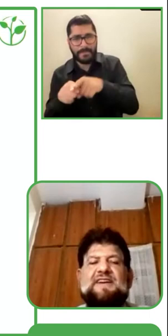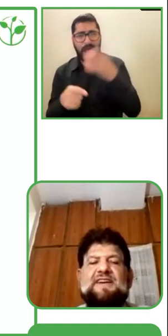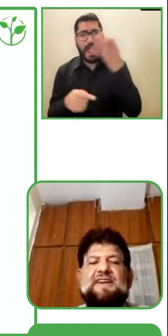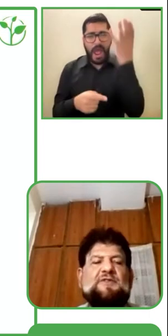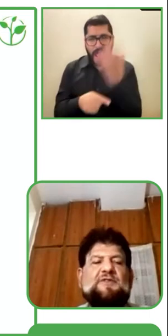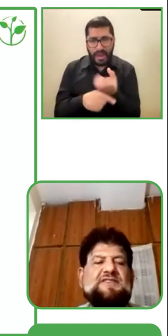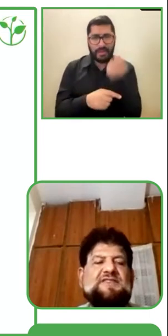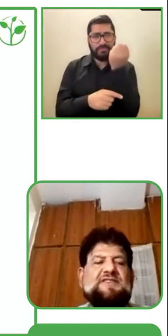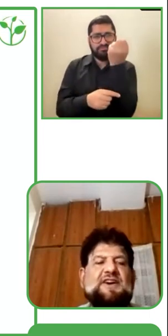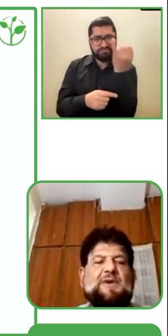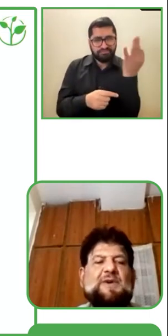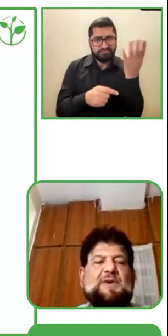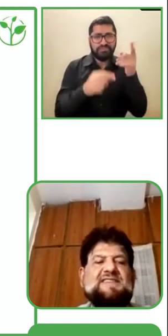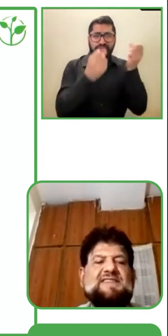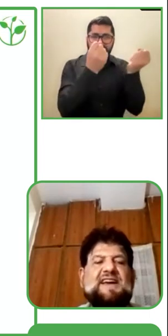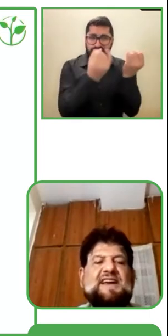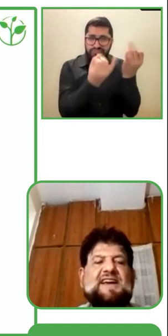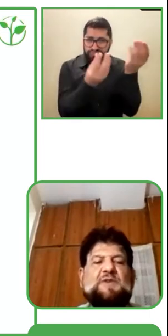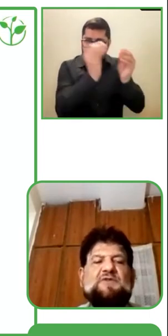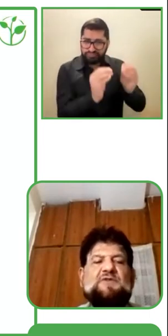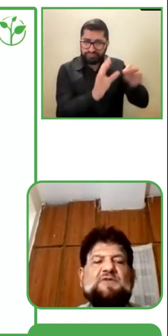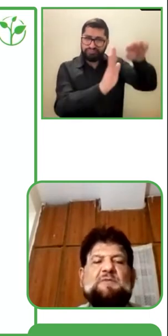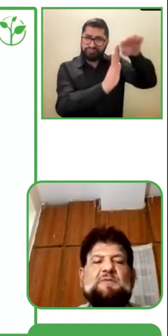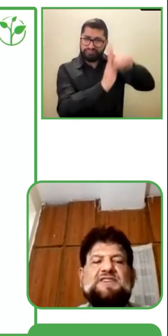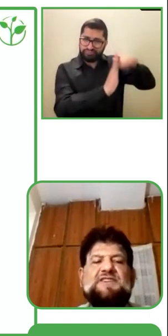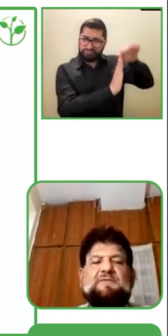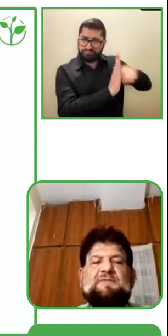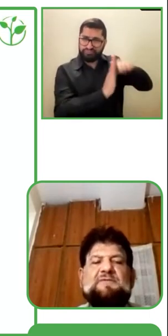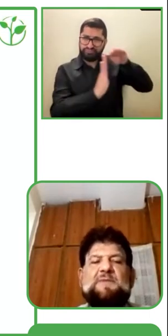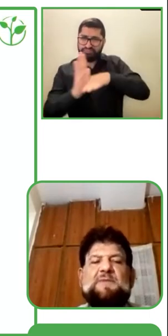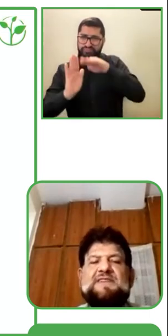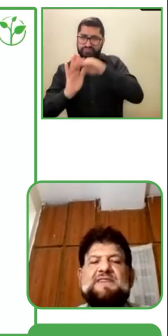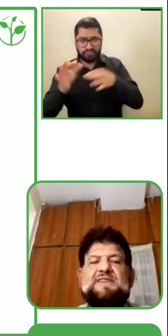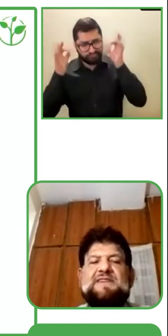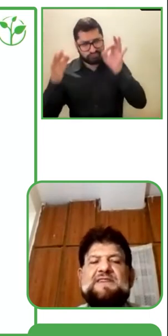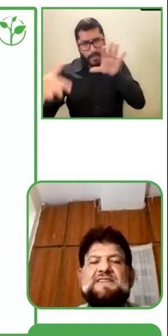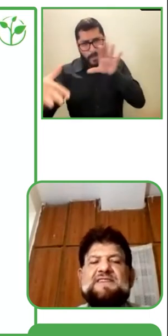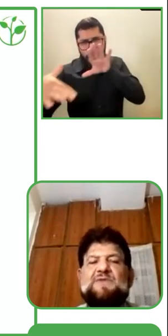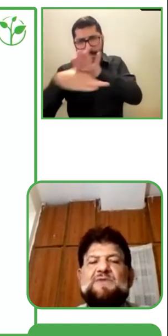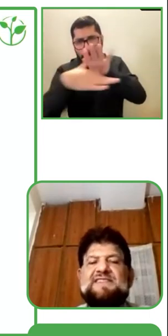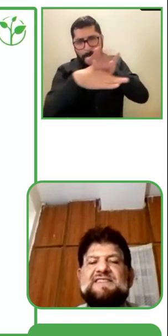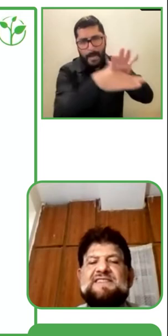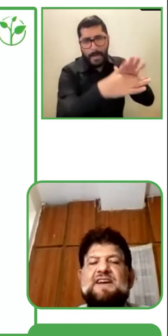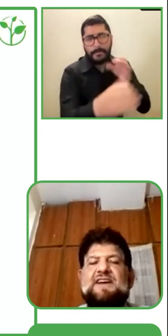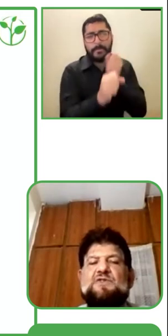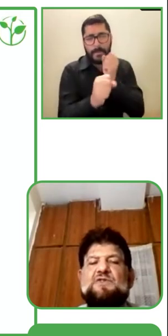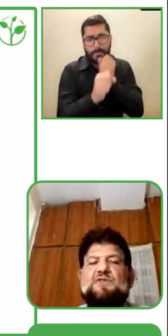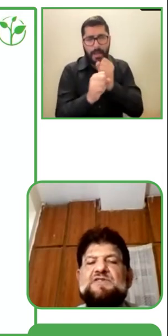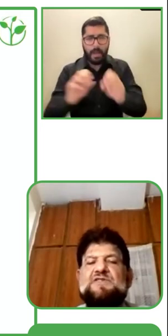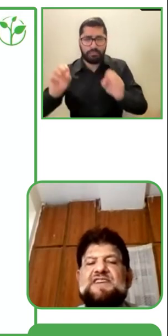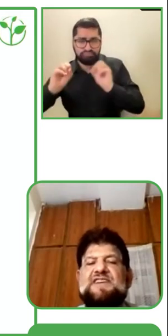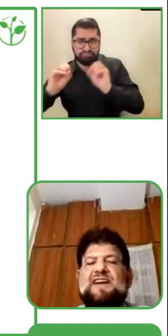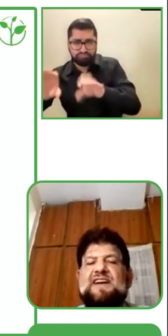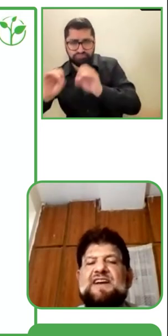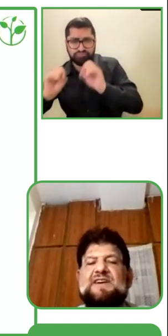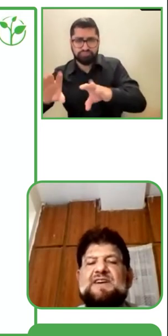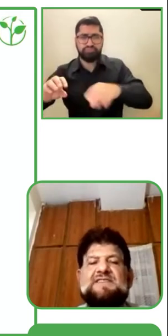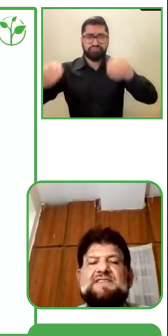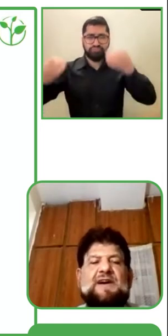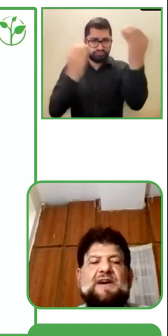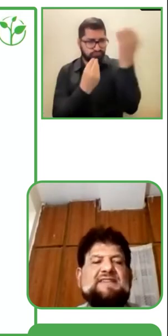training component was designed to improve the mobility of people with disabilities and to assess those in taking out